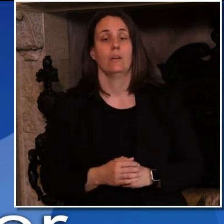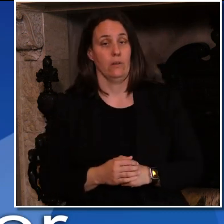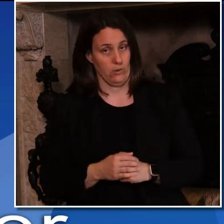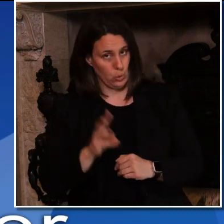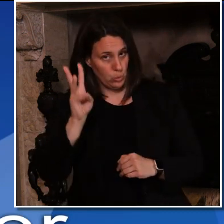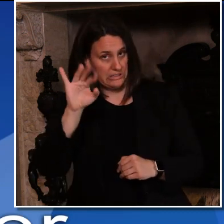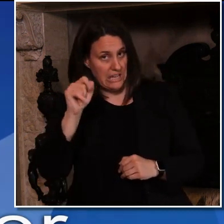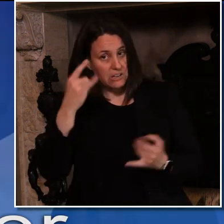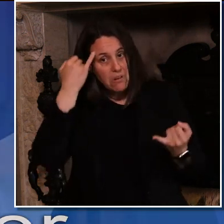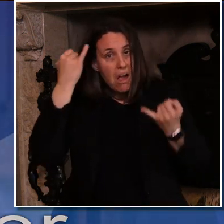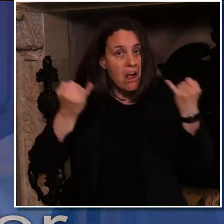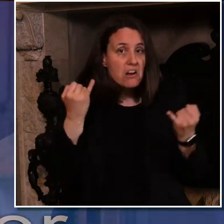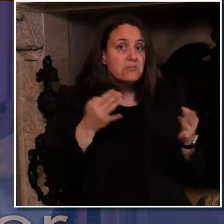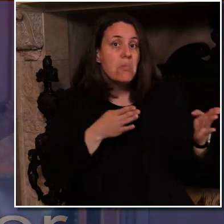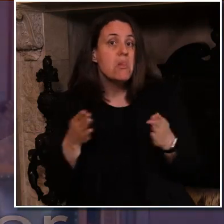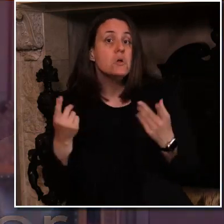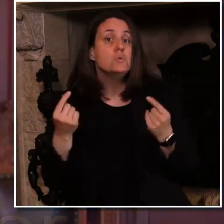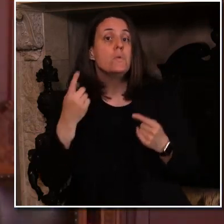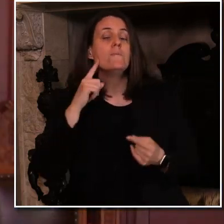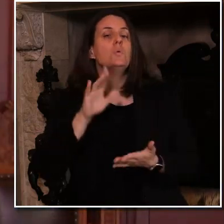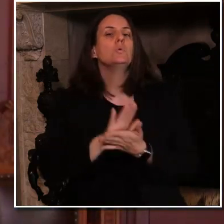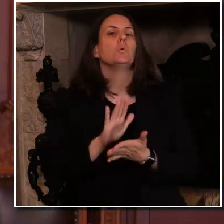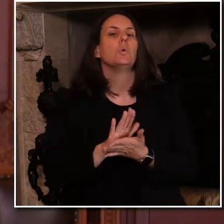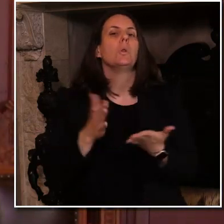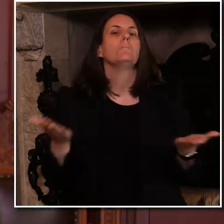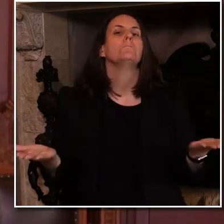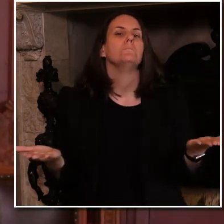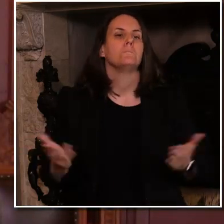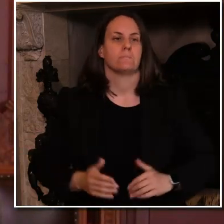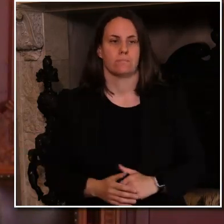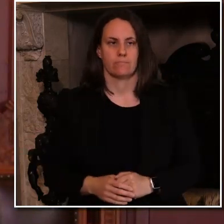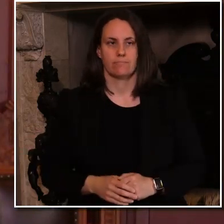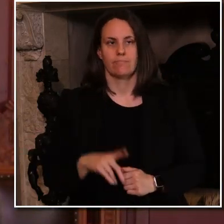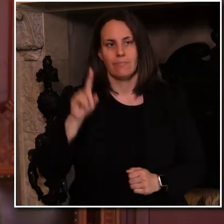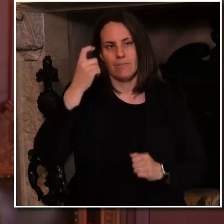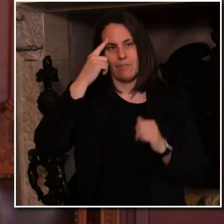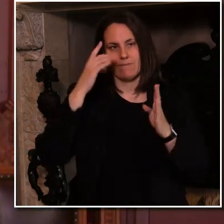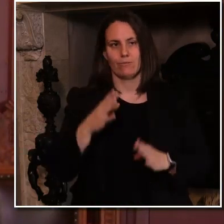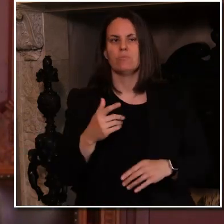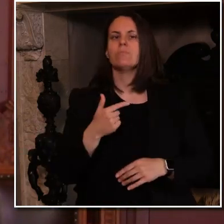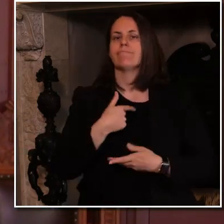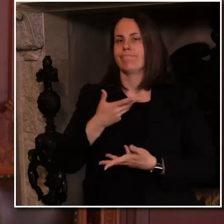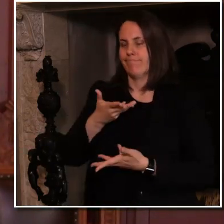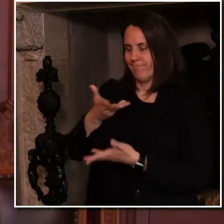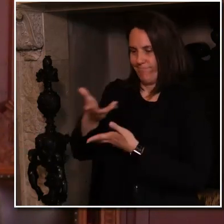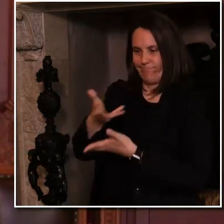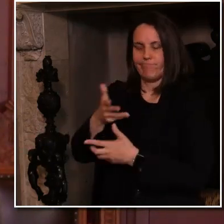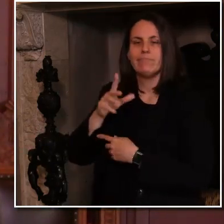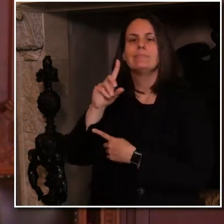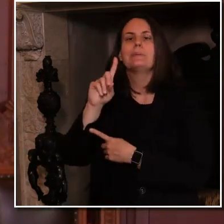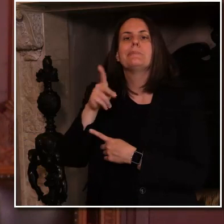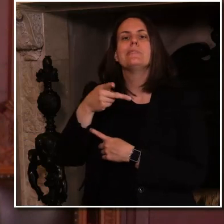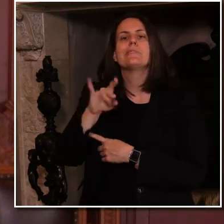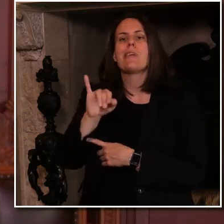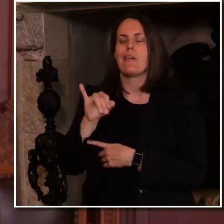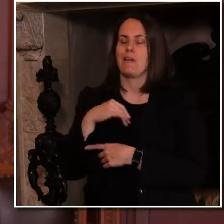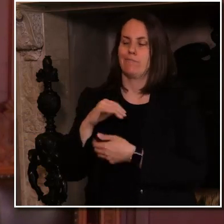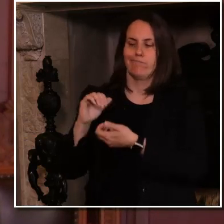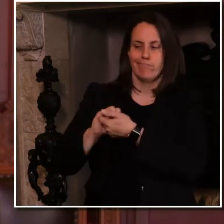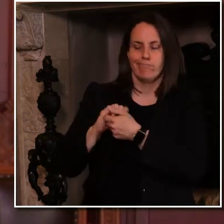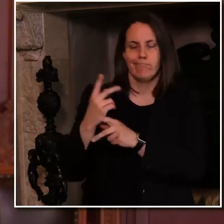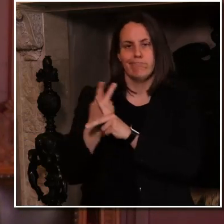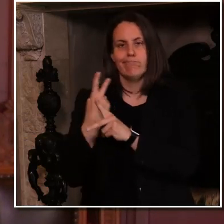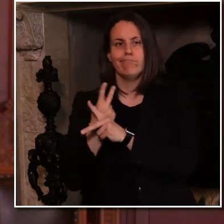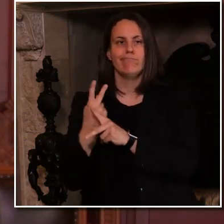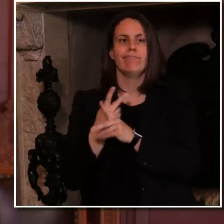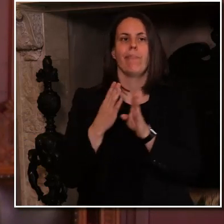ahead? Well, we're working with the Department of Public Instruction and the state superintendent on a regular basis discussing that.